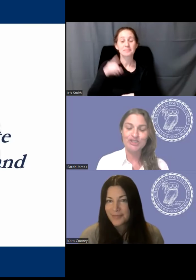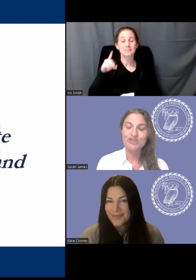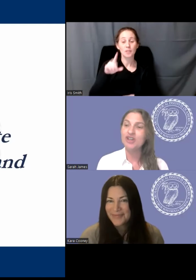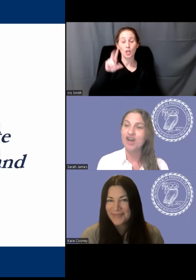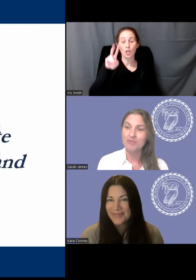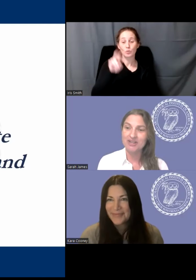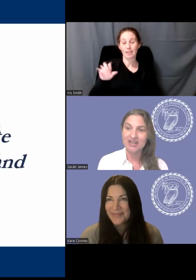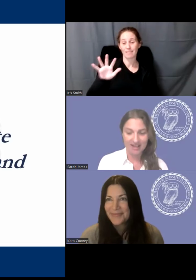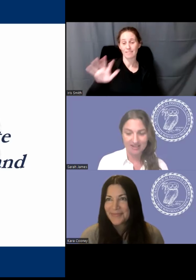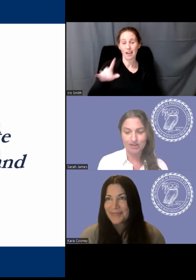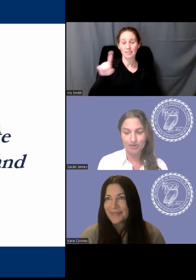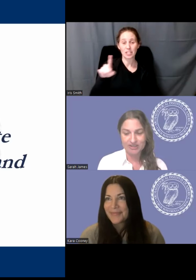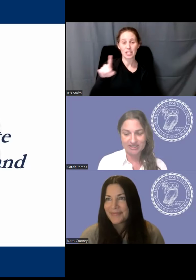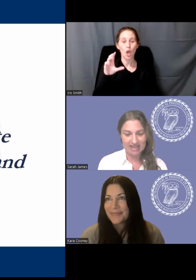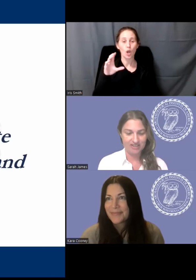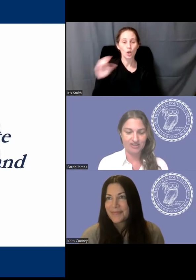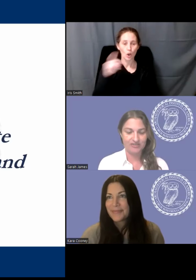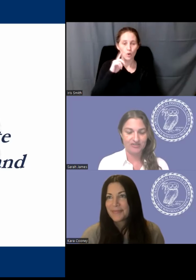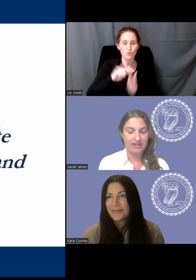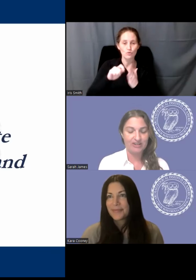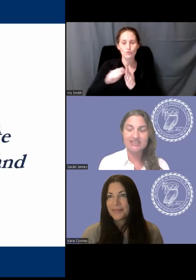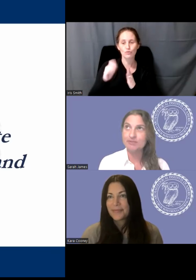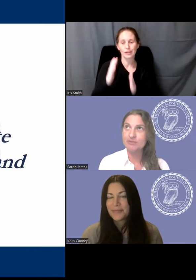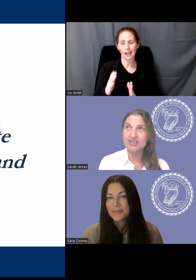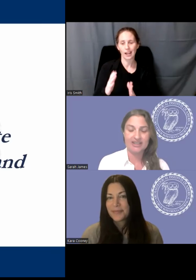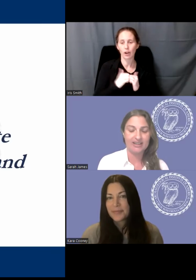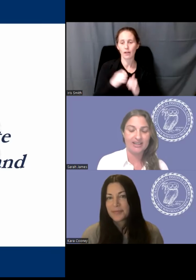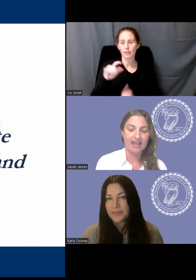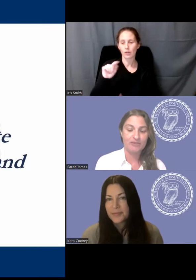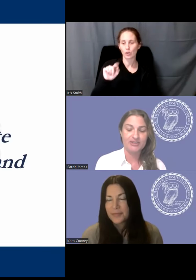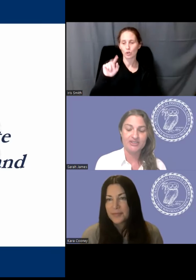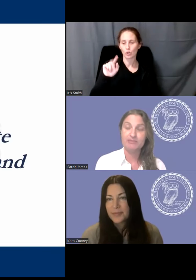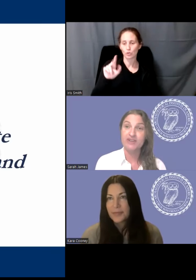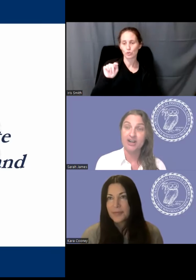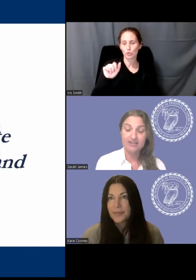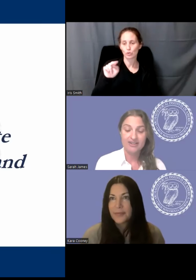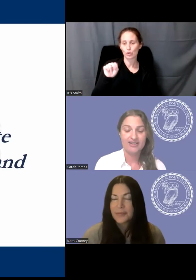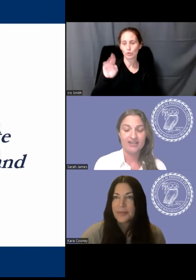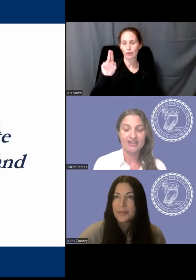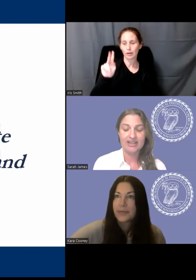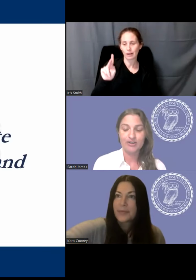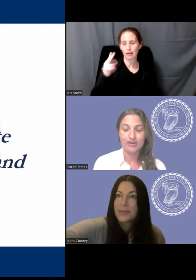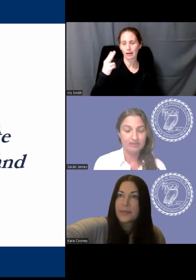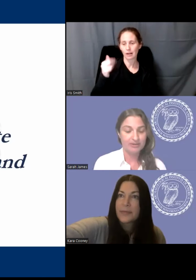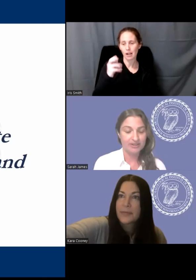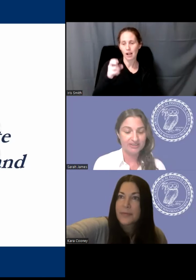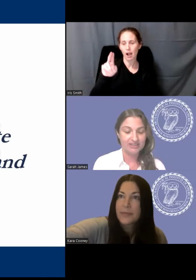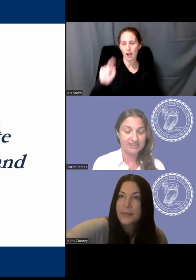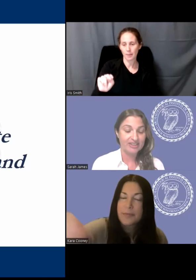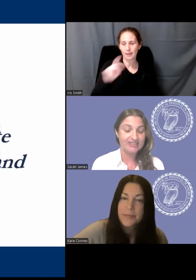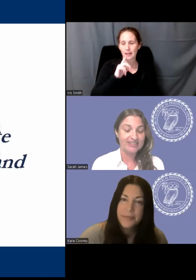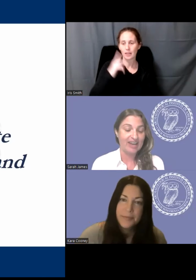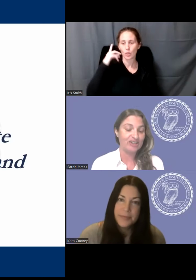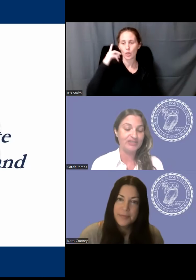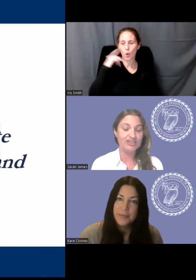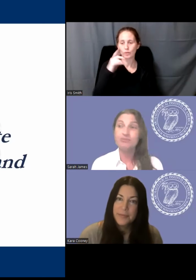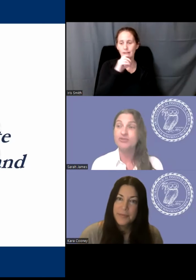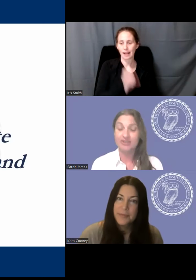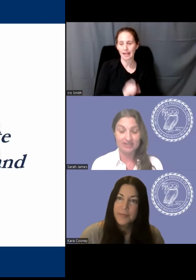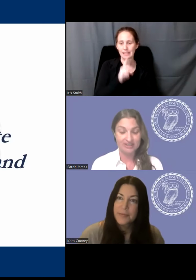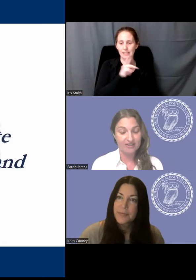of the Tutankhamun and the Golden Age of Pharaohs exhibit at the LA County Museum of Art. Later, Cooney produced a series, Out